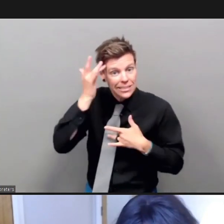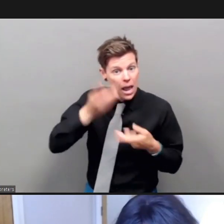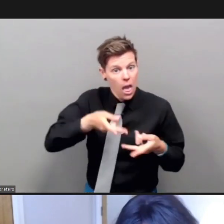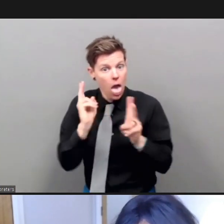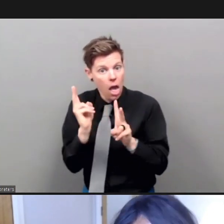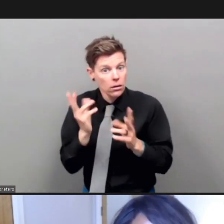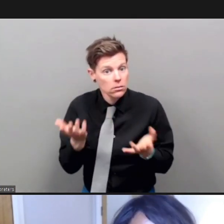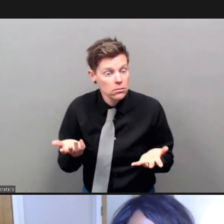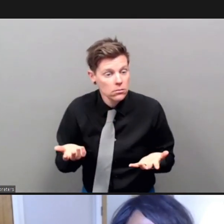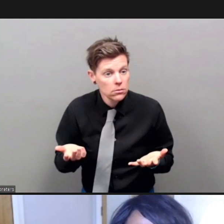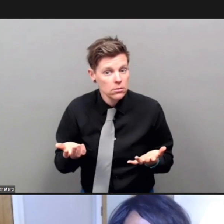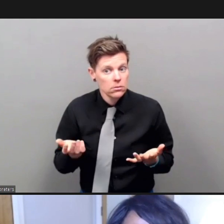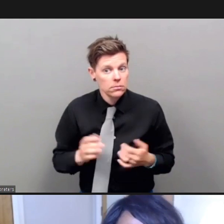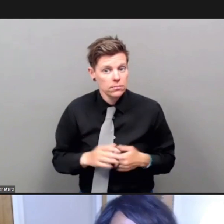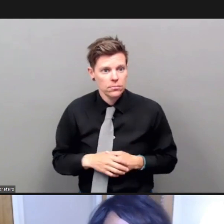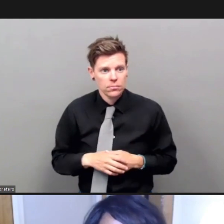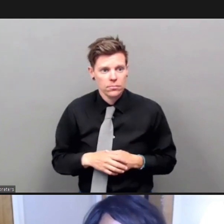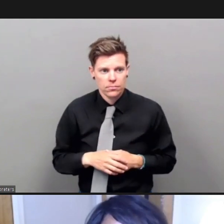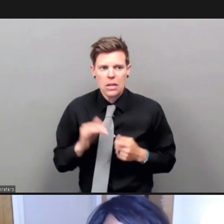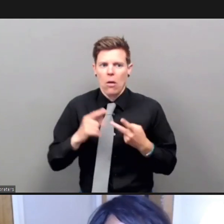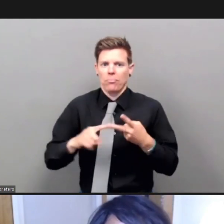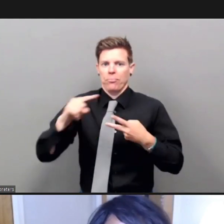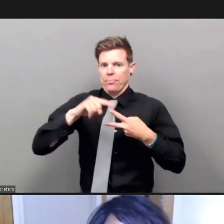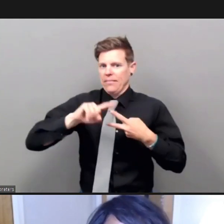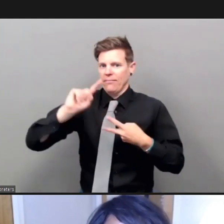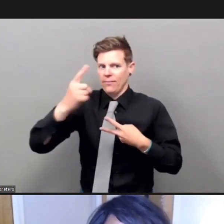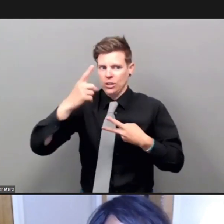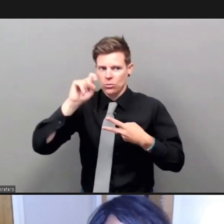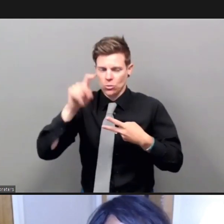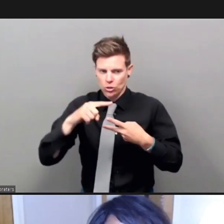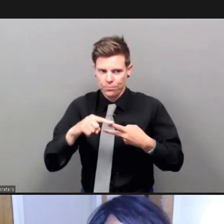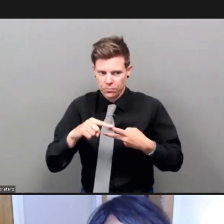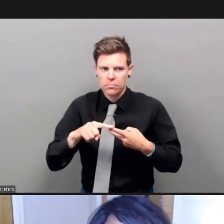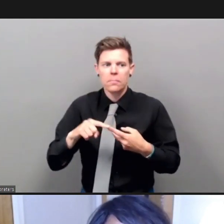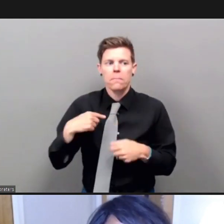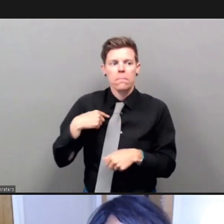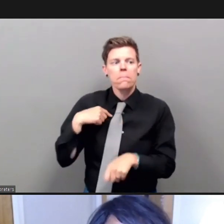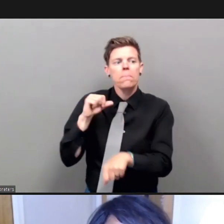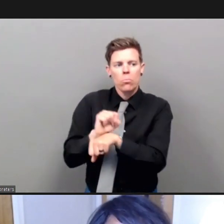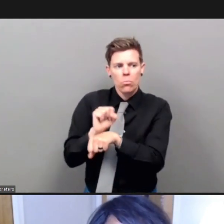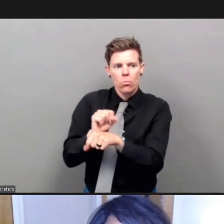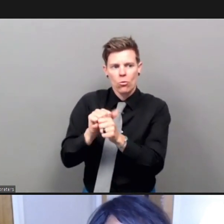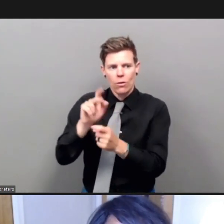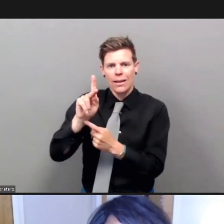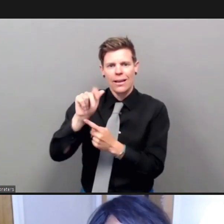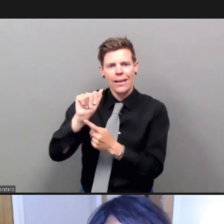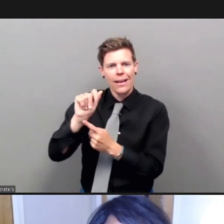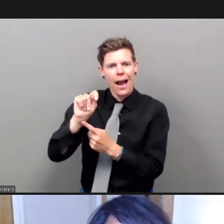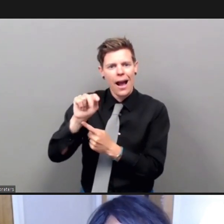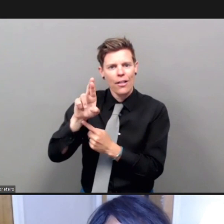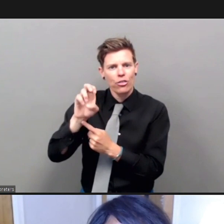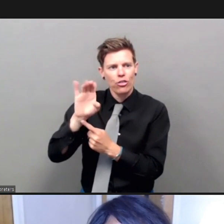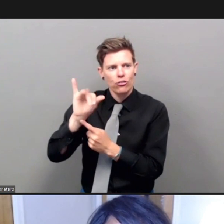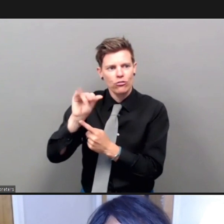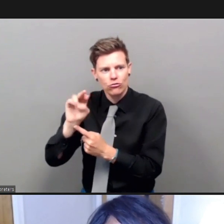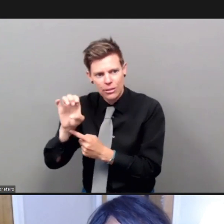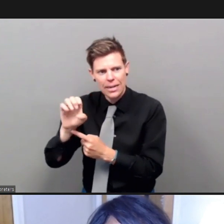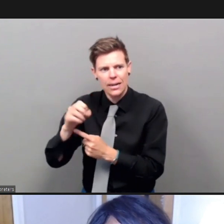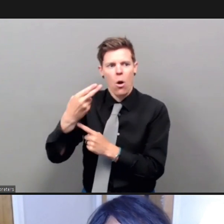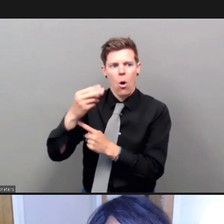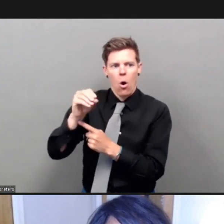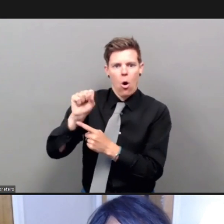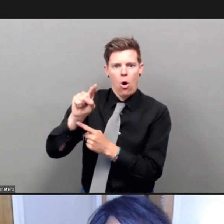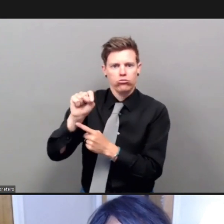question, Julia. And I've been working with Katrina Hotram Lopez on long-term care facilities, and